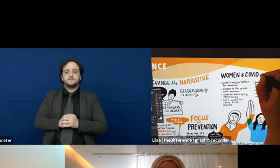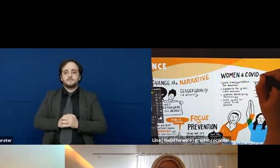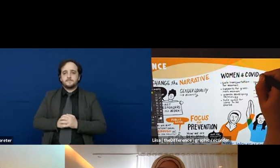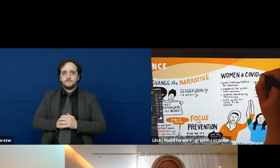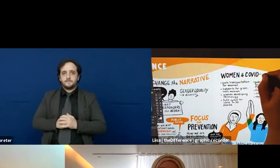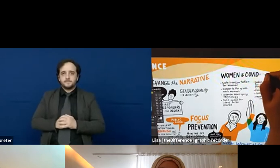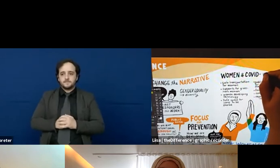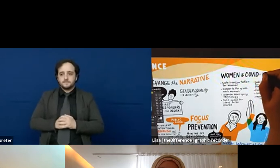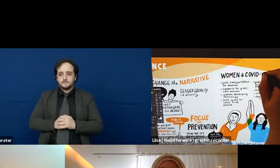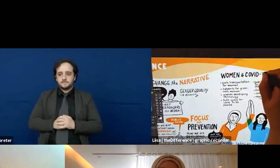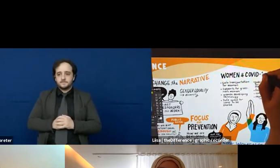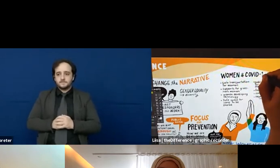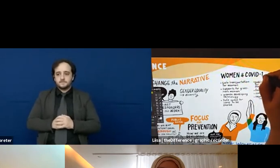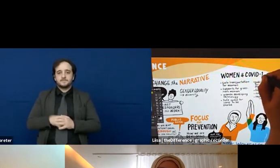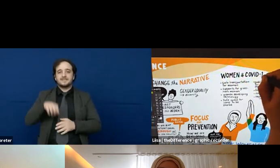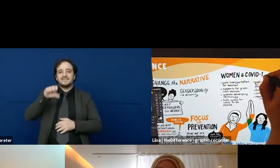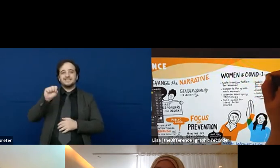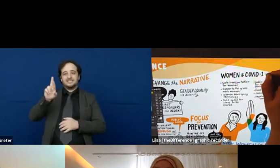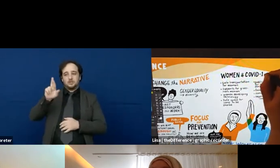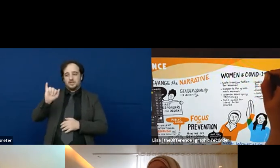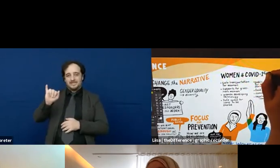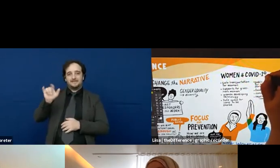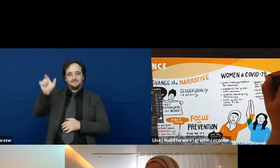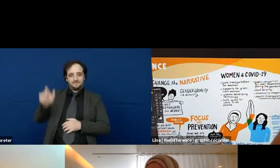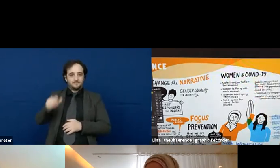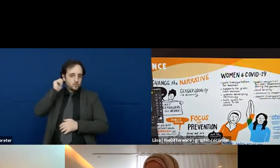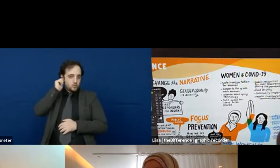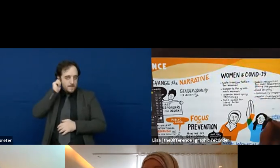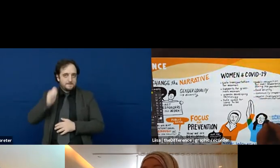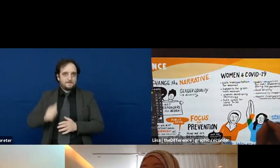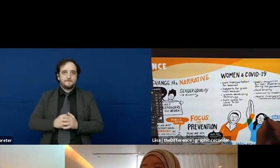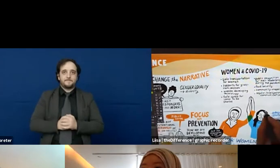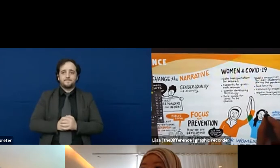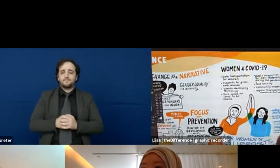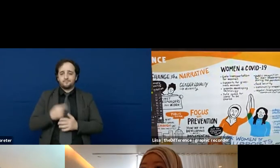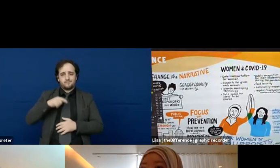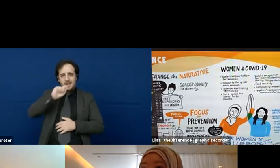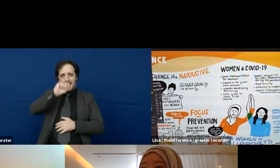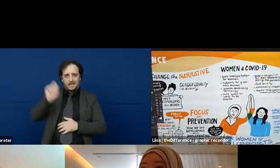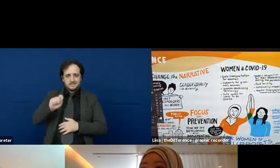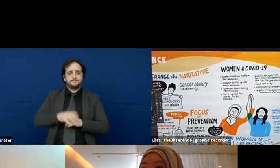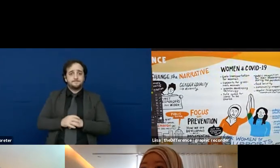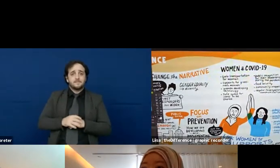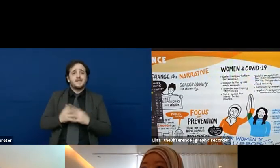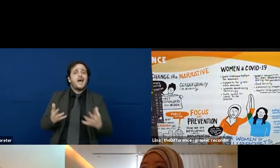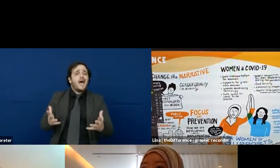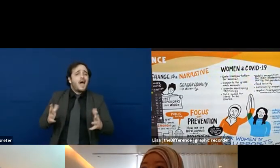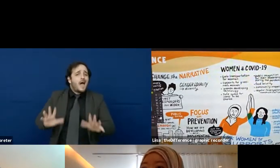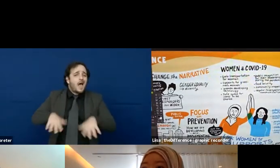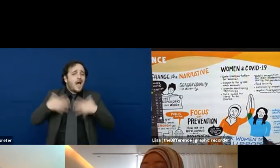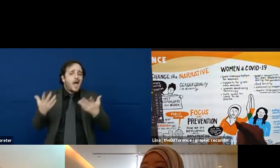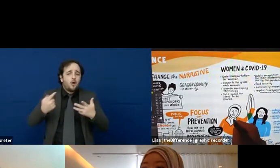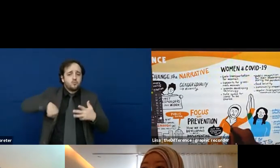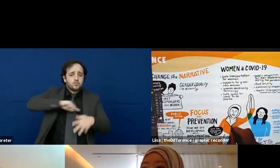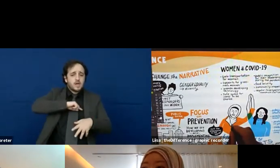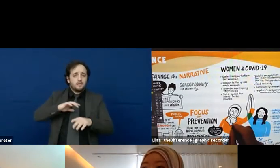against women and girls in all the diversities? How should an understanding of women's and girls' diverse and intersecting experiences of violence